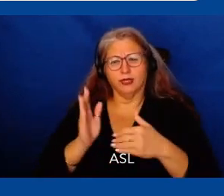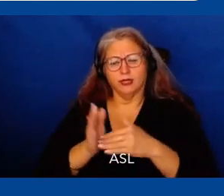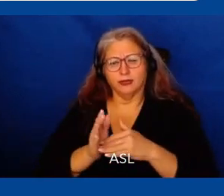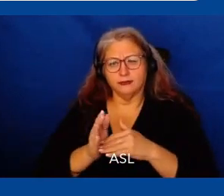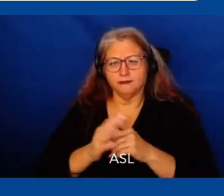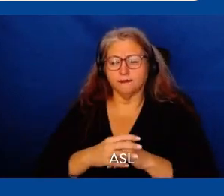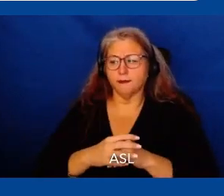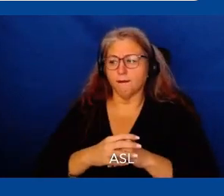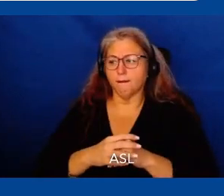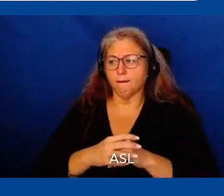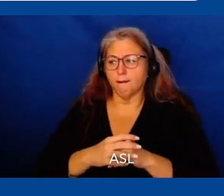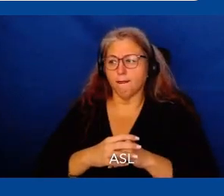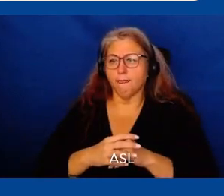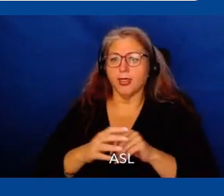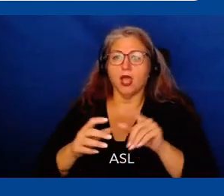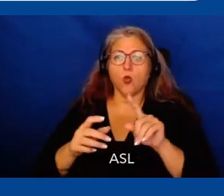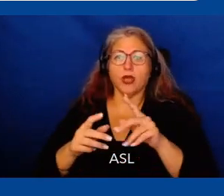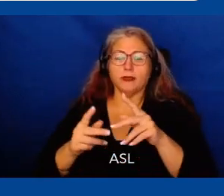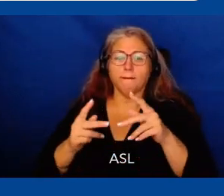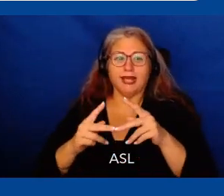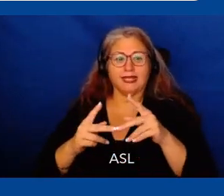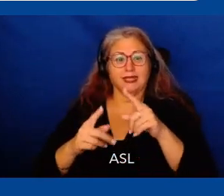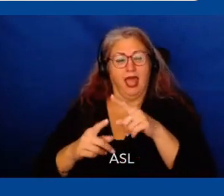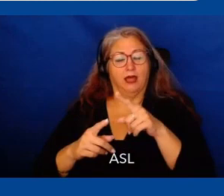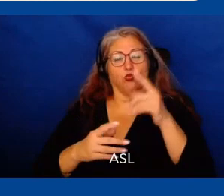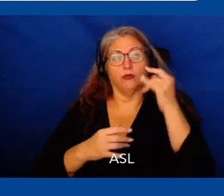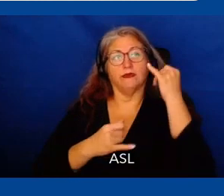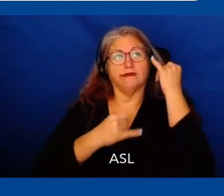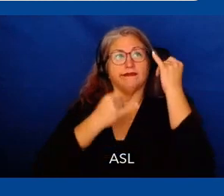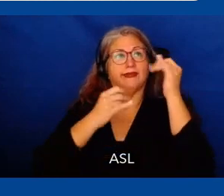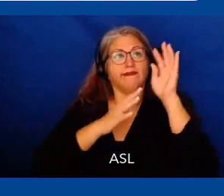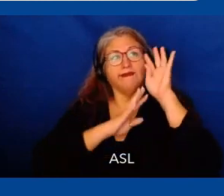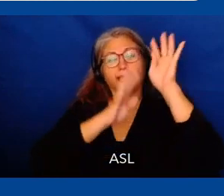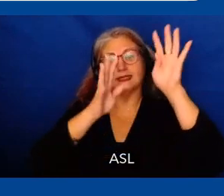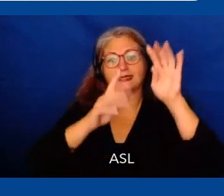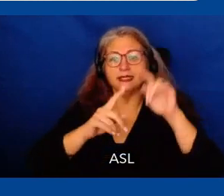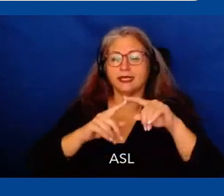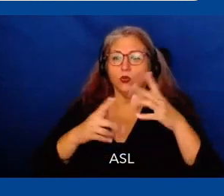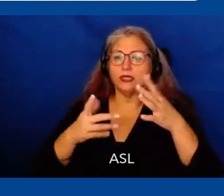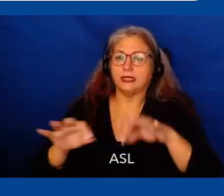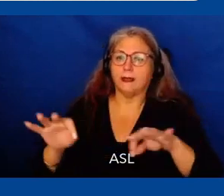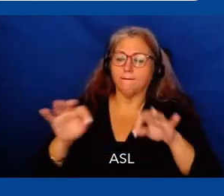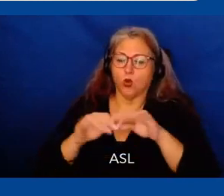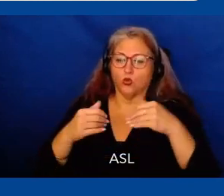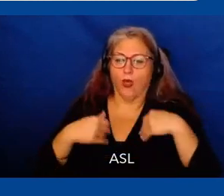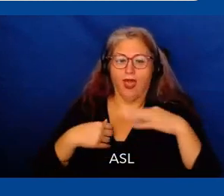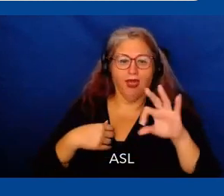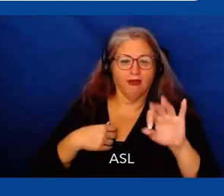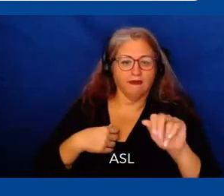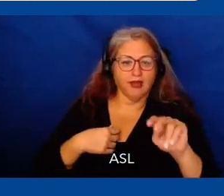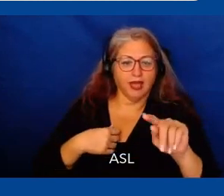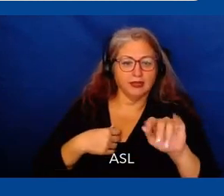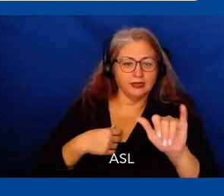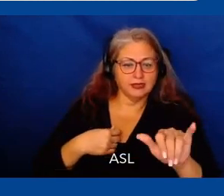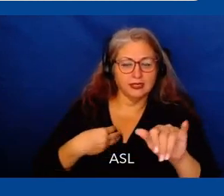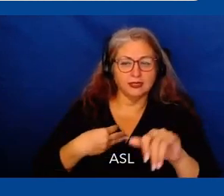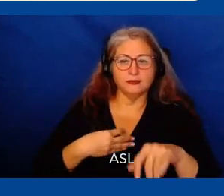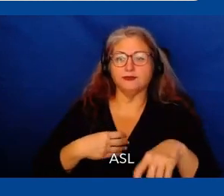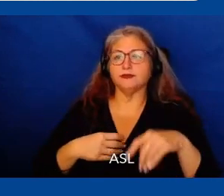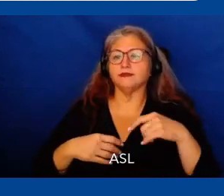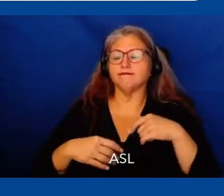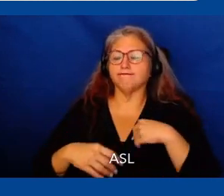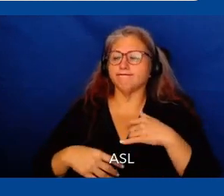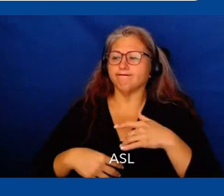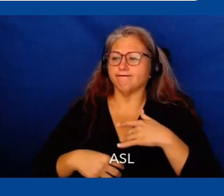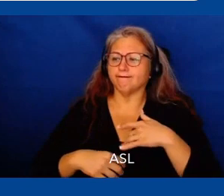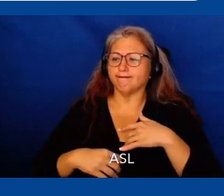and the place of fantasy, and the importance of fantasy. And I felt that